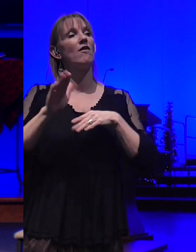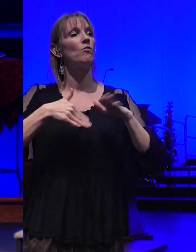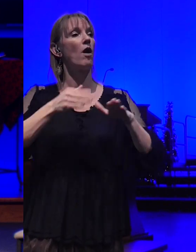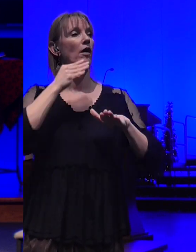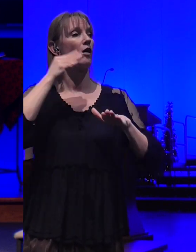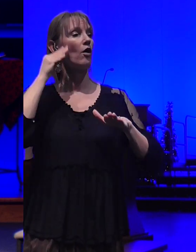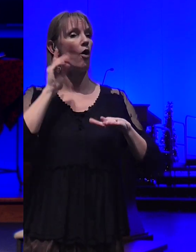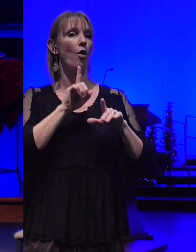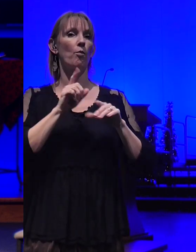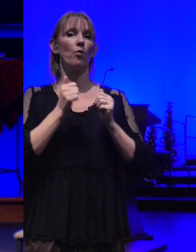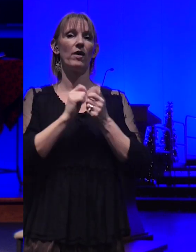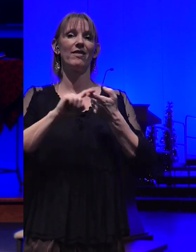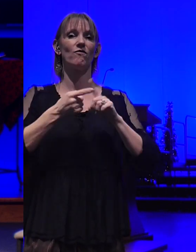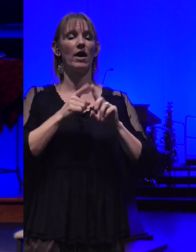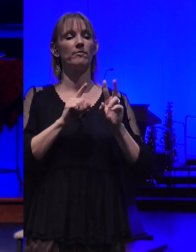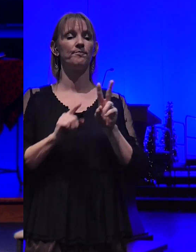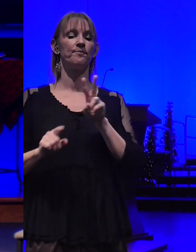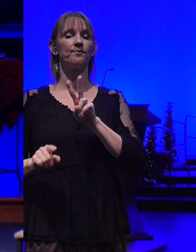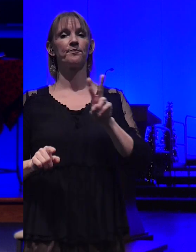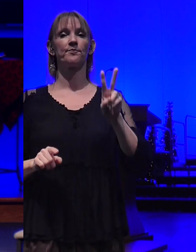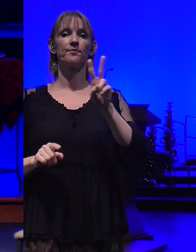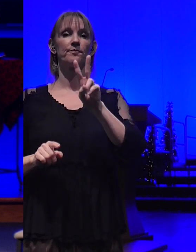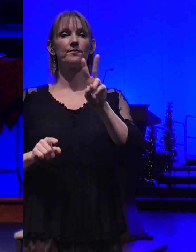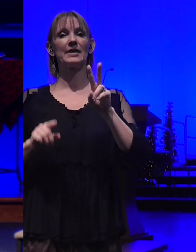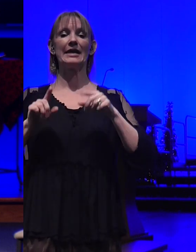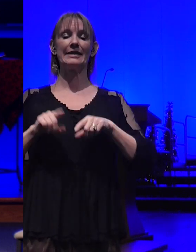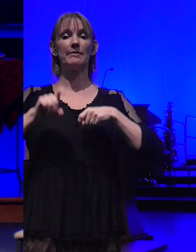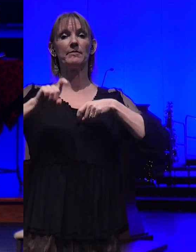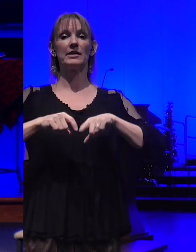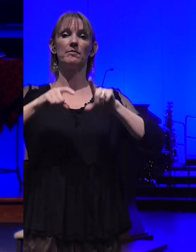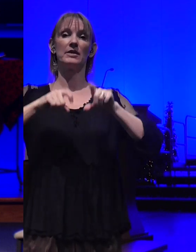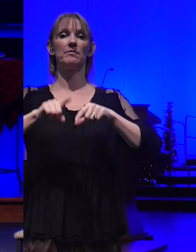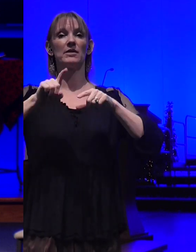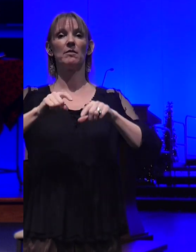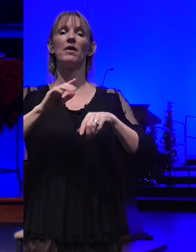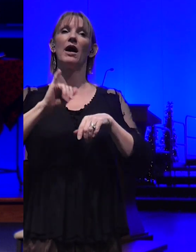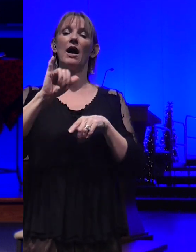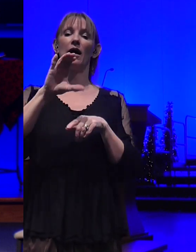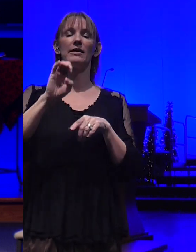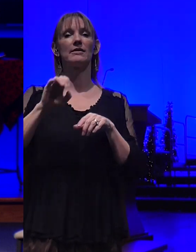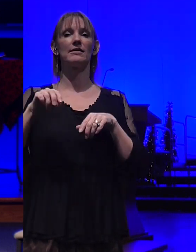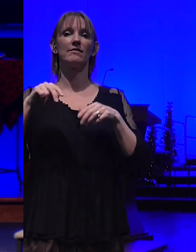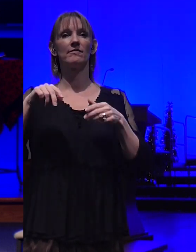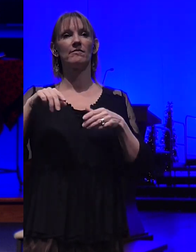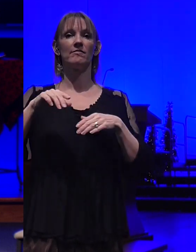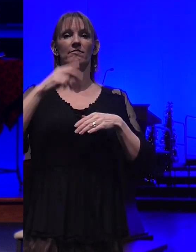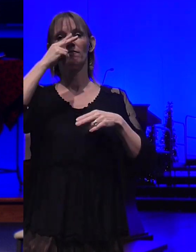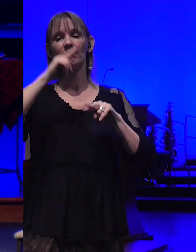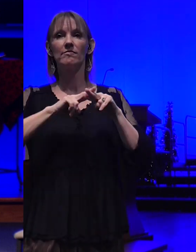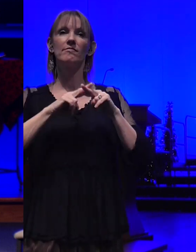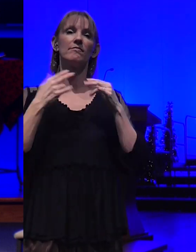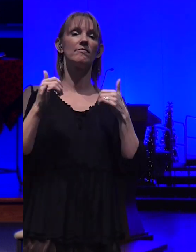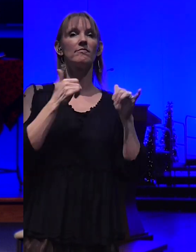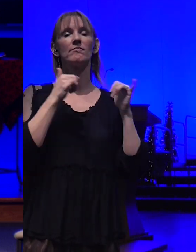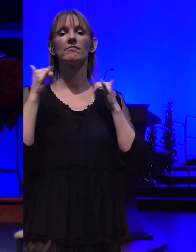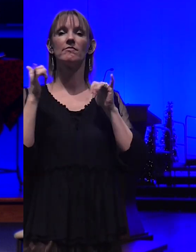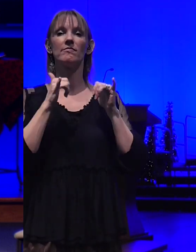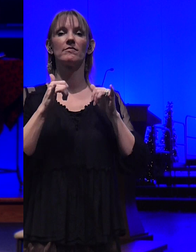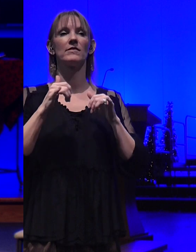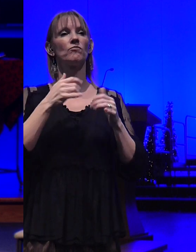her friend. And the two of the girls were skipping along and sliding a little on the ice and having a good time talking about what they wanted for